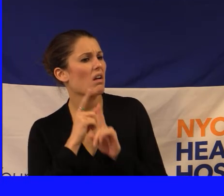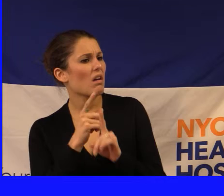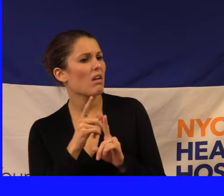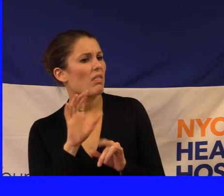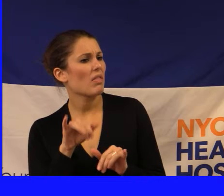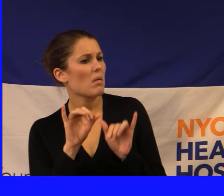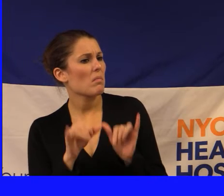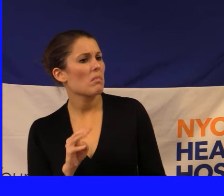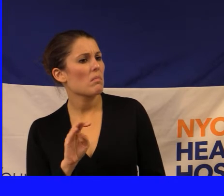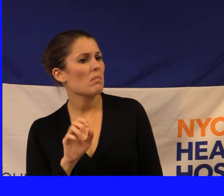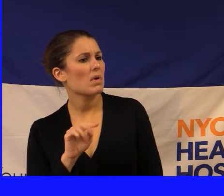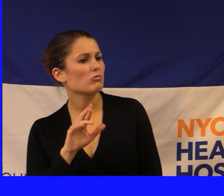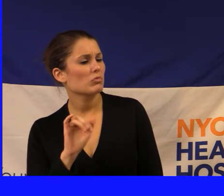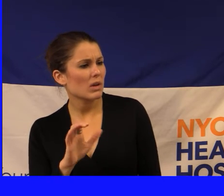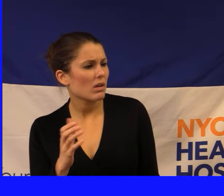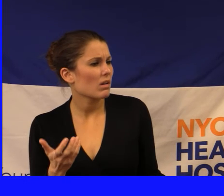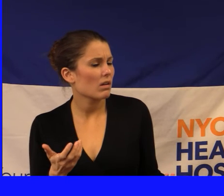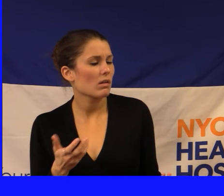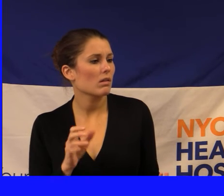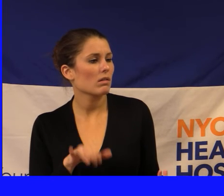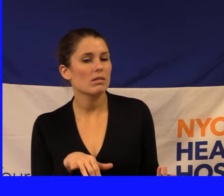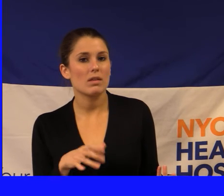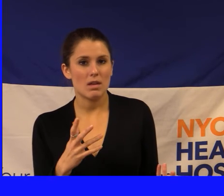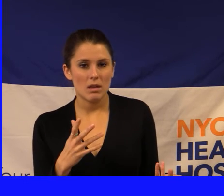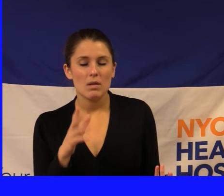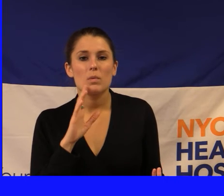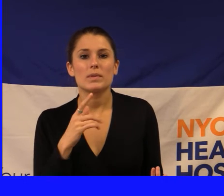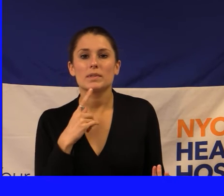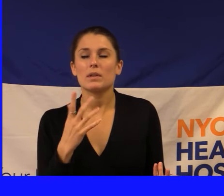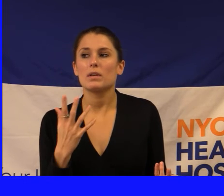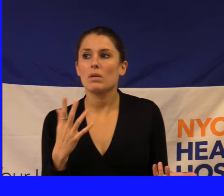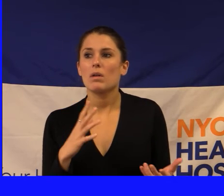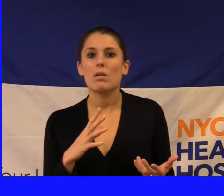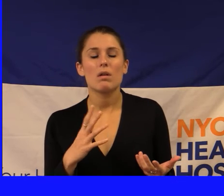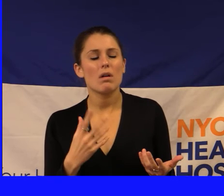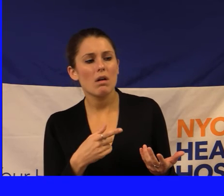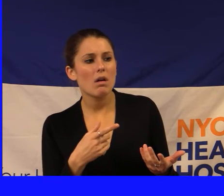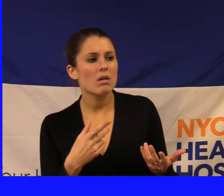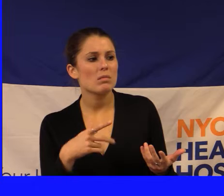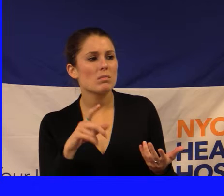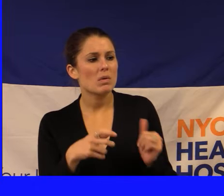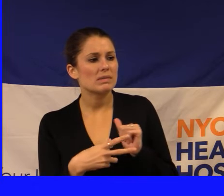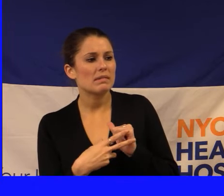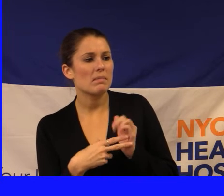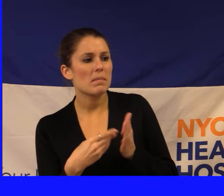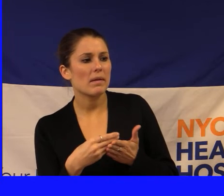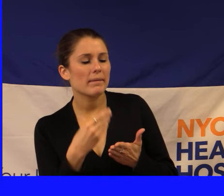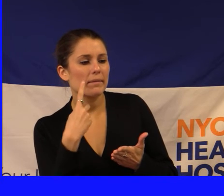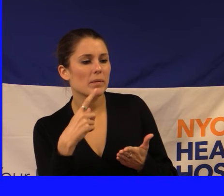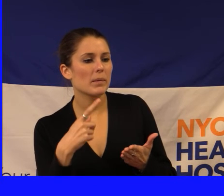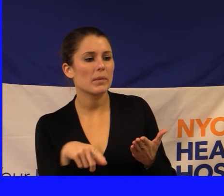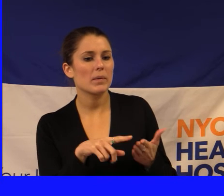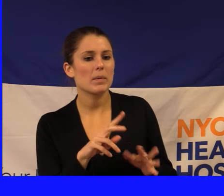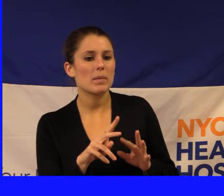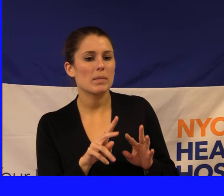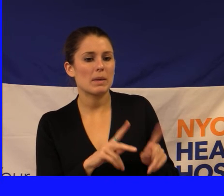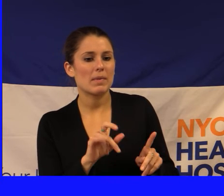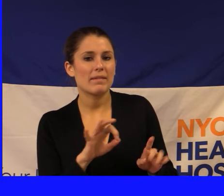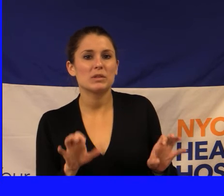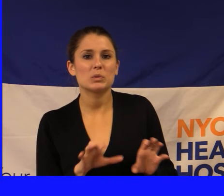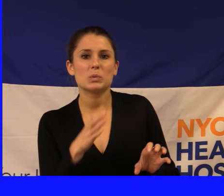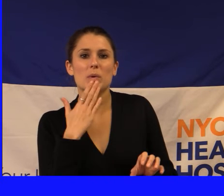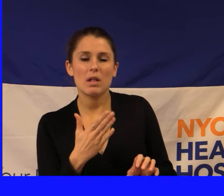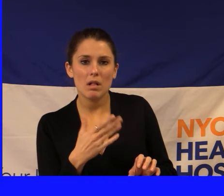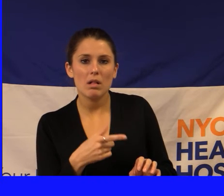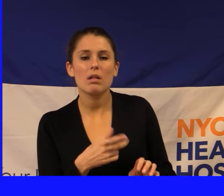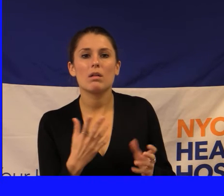something, and if it still save money and people are doing well, they're not going to go around